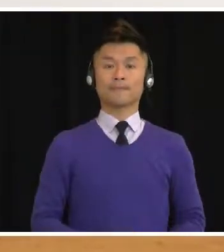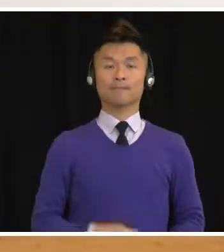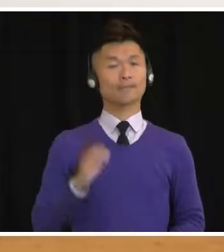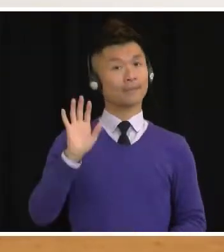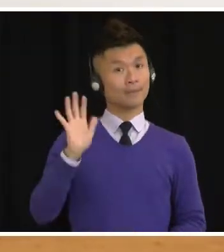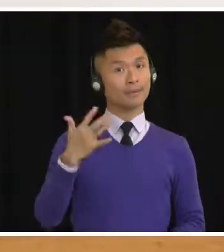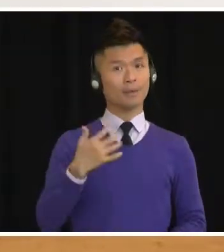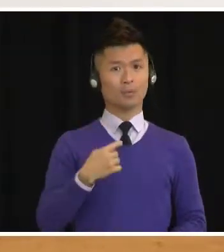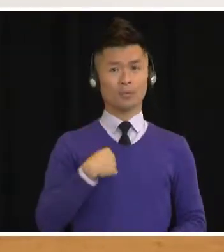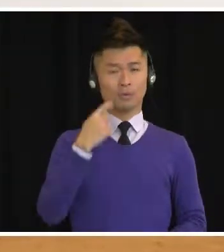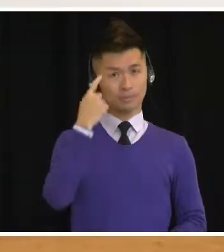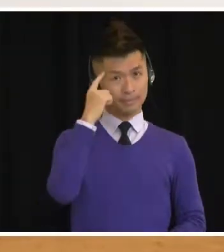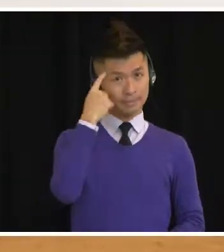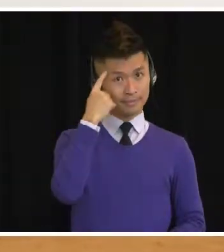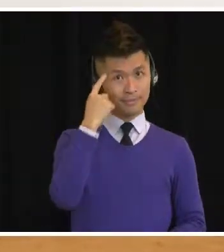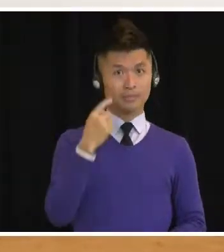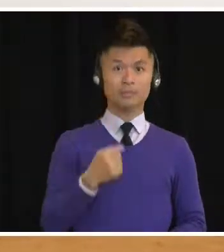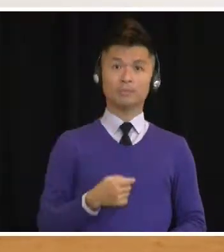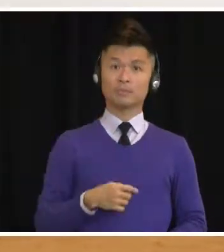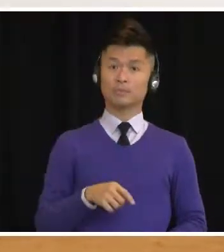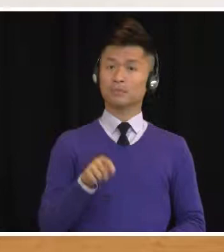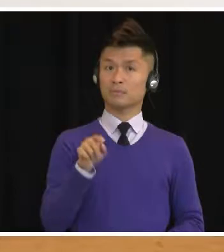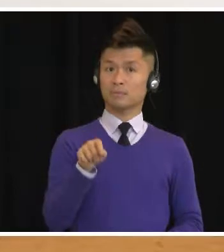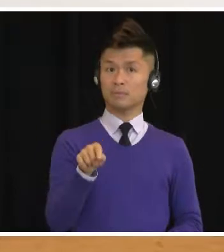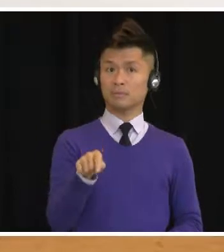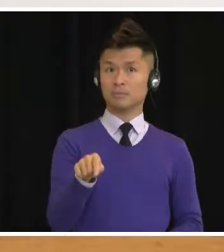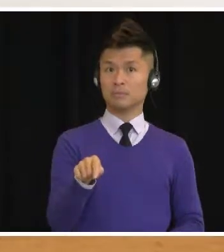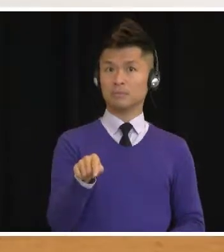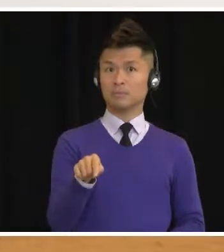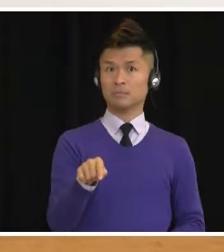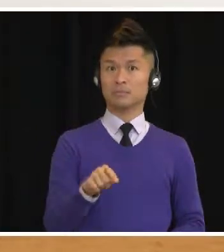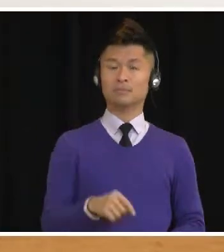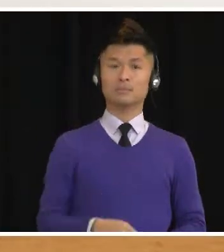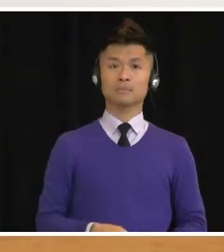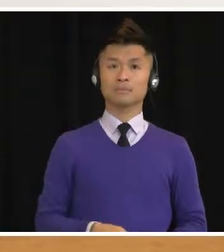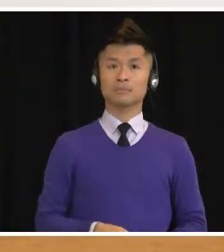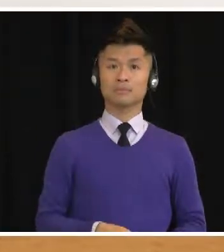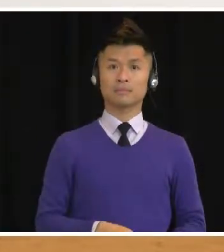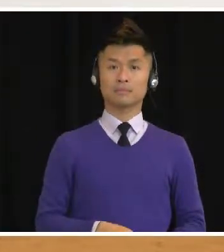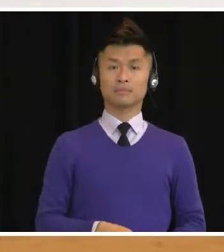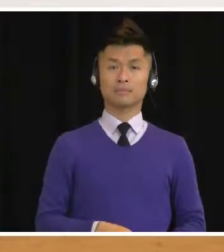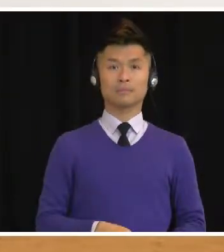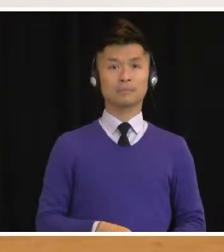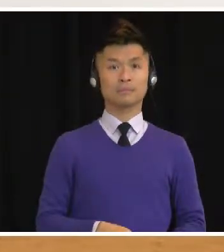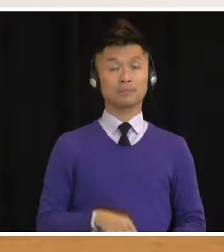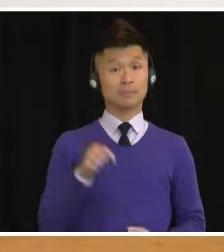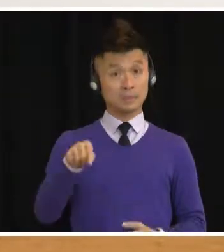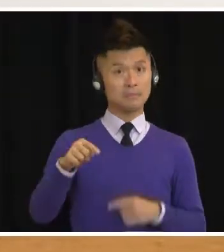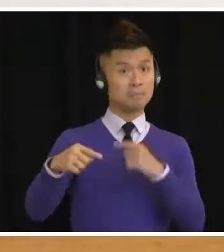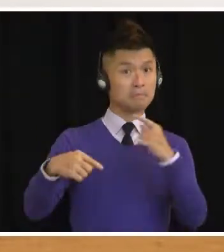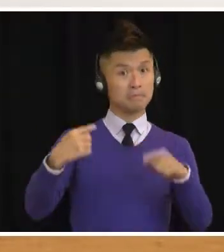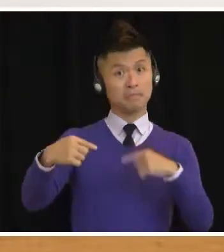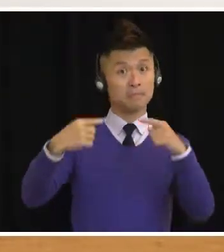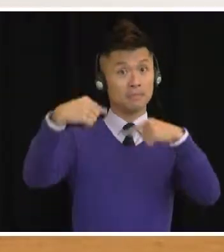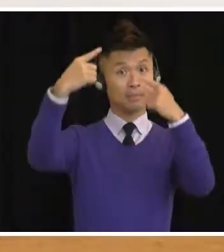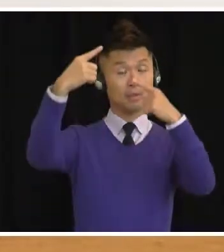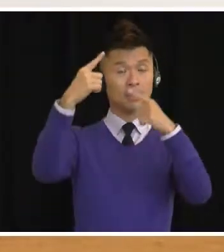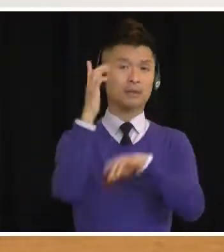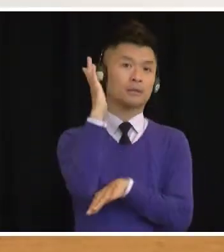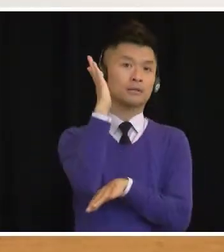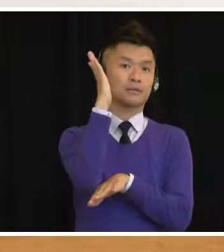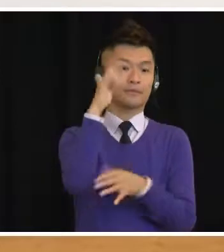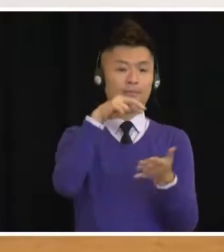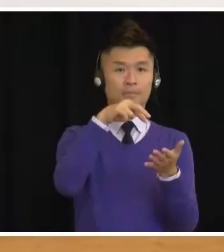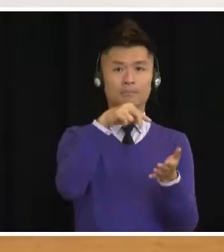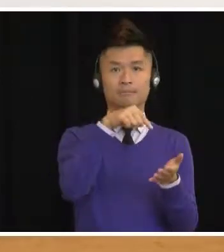have to go on in the government and in the legislative yuan. So what are the